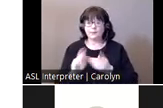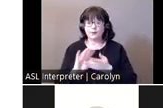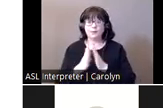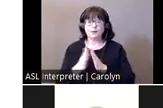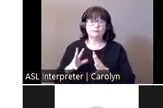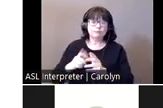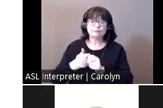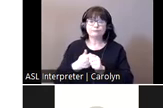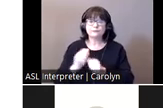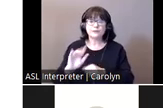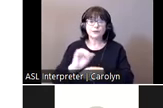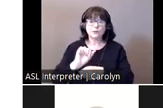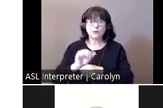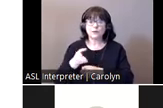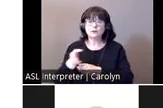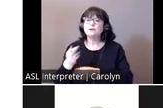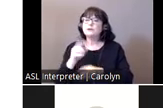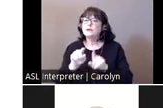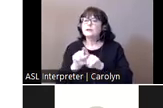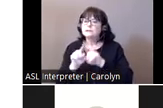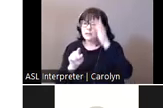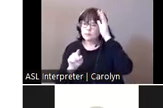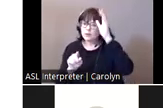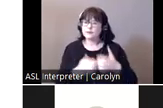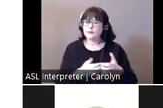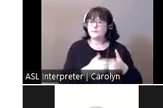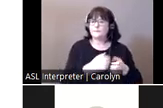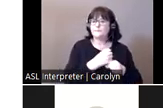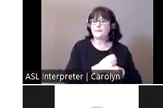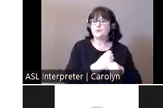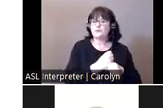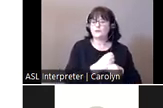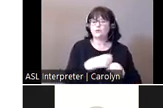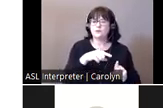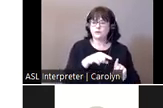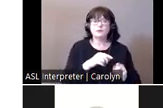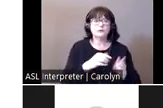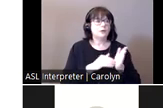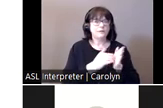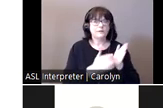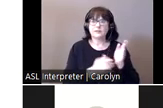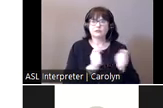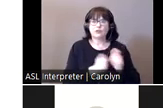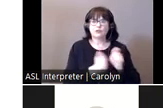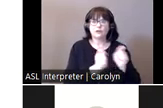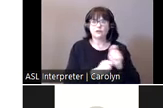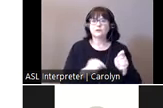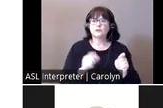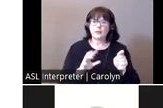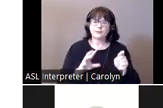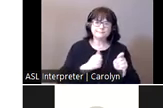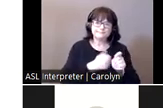manufacturing sector as well, because tech changes often happen fairly quickly in manufacturing. So just briefly, the